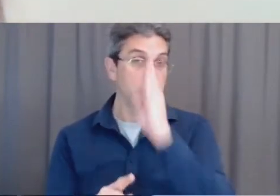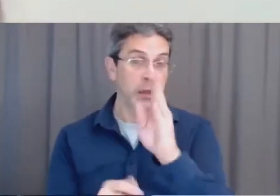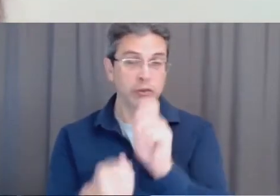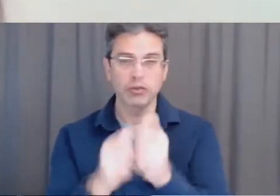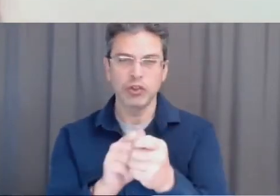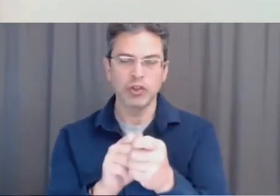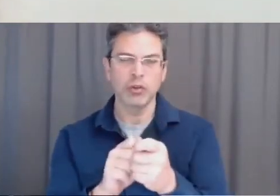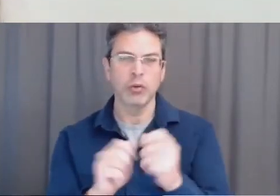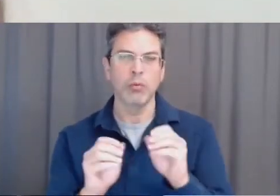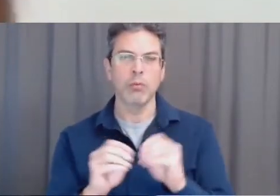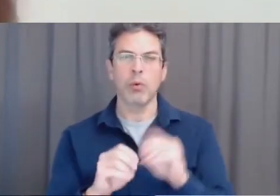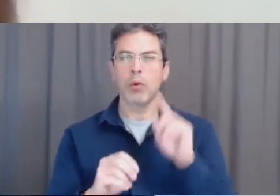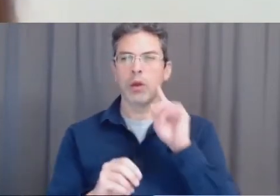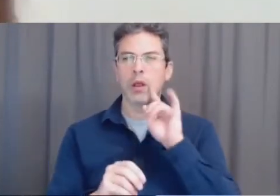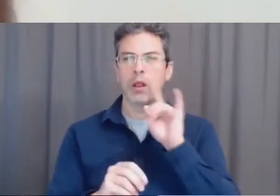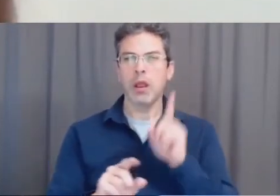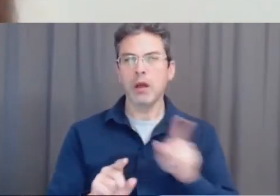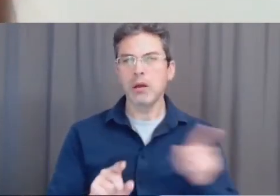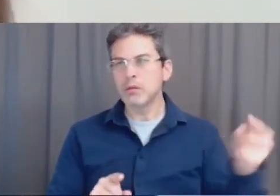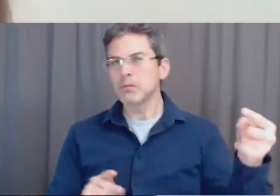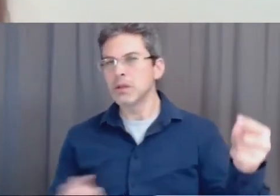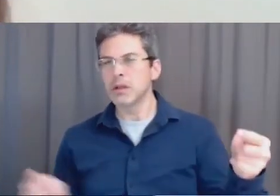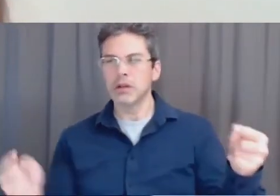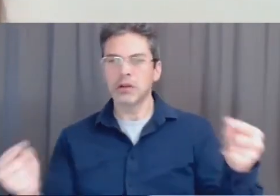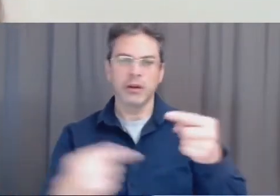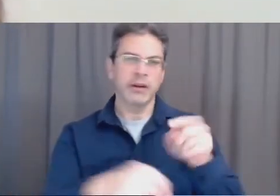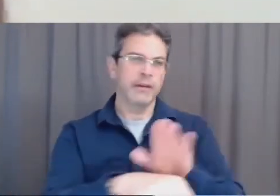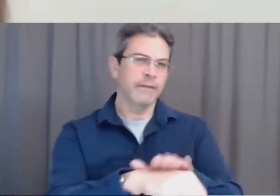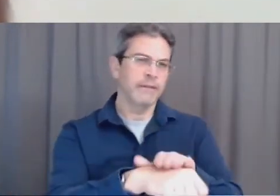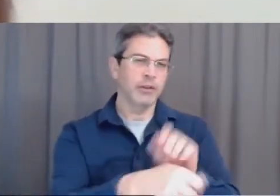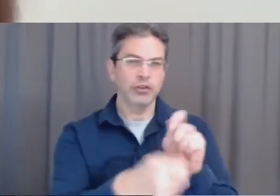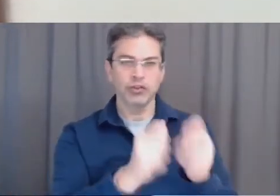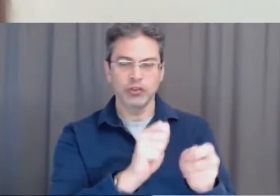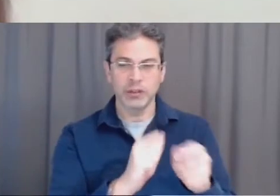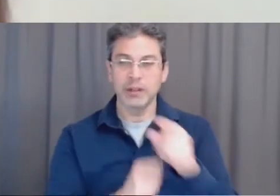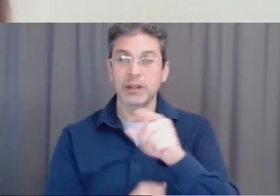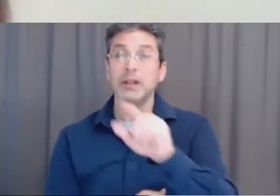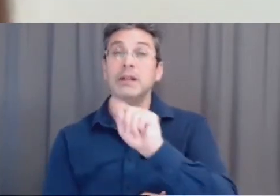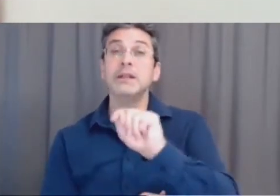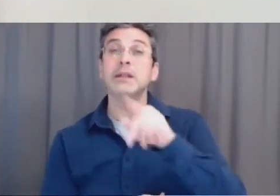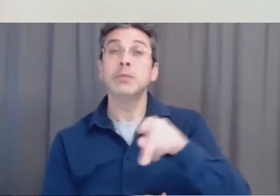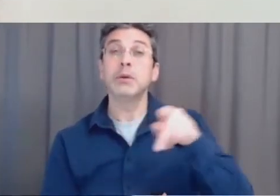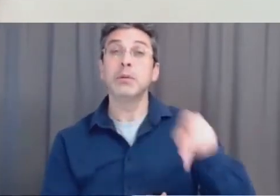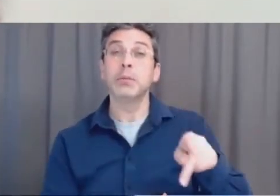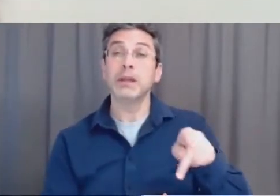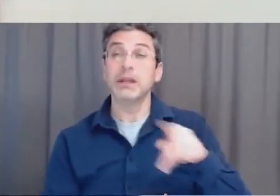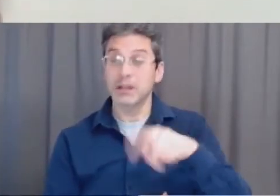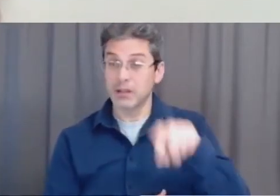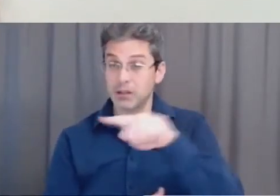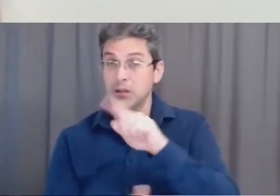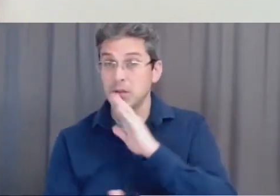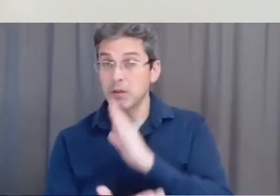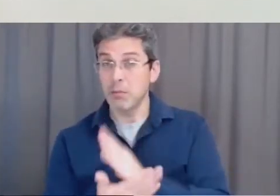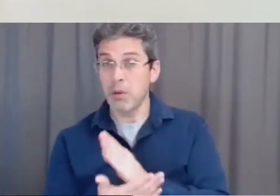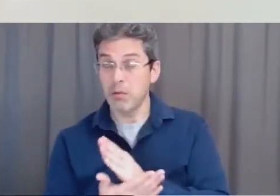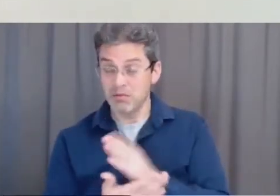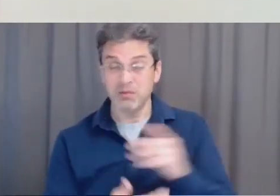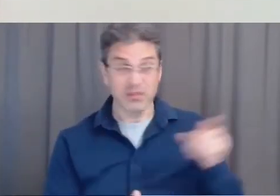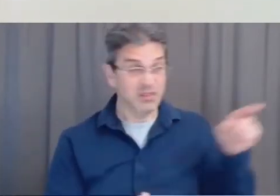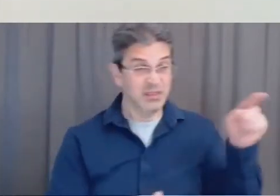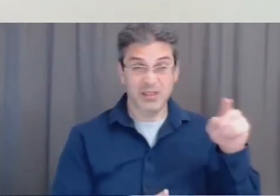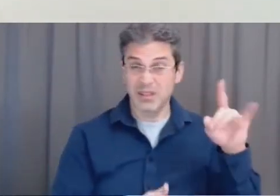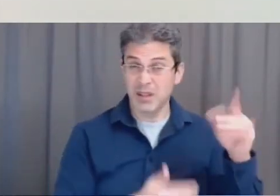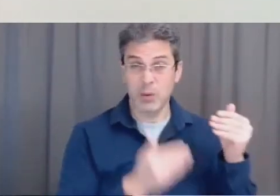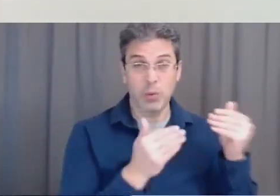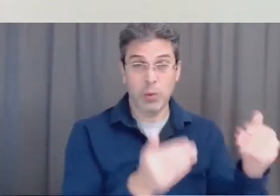excellent examples. For example, with the TPP, you know, that's something that obviously the TPP continued without the US. And as I